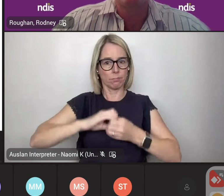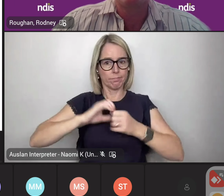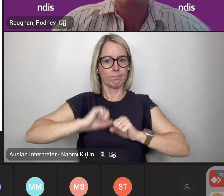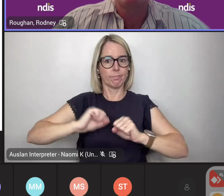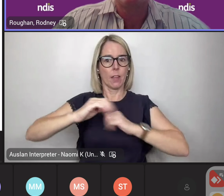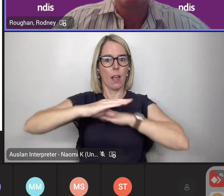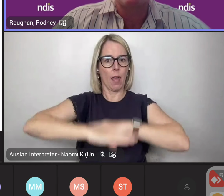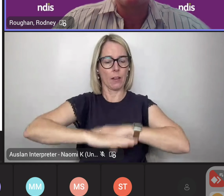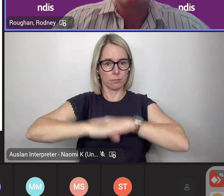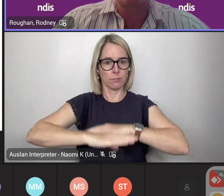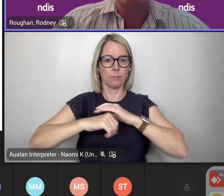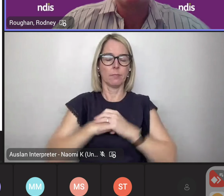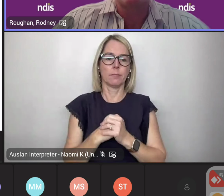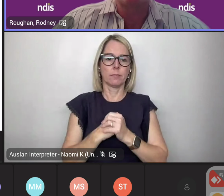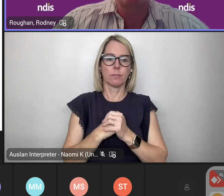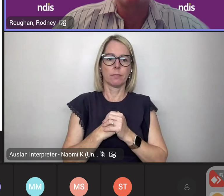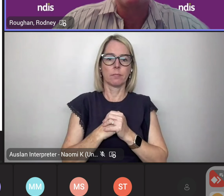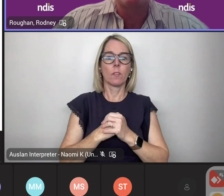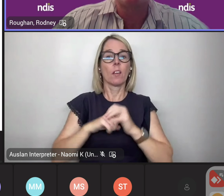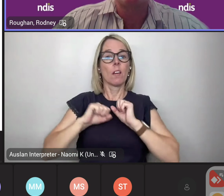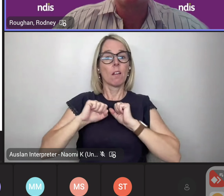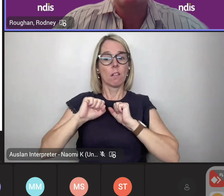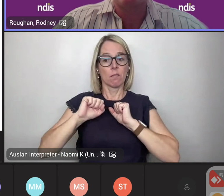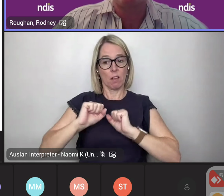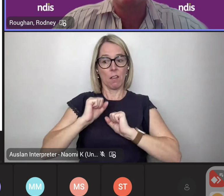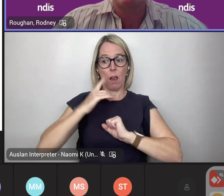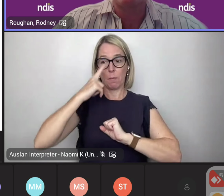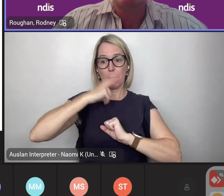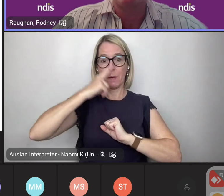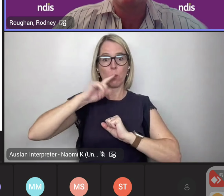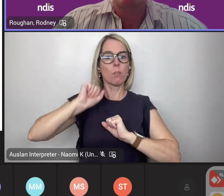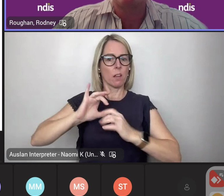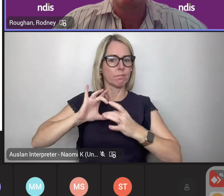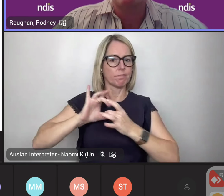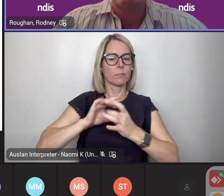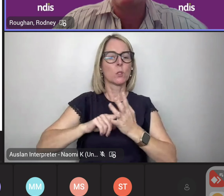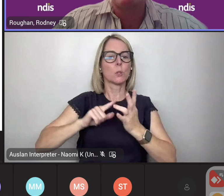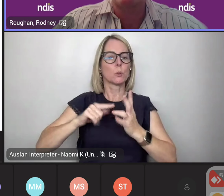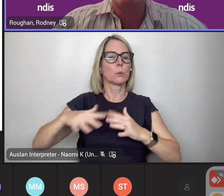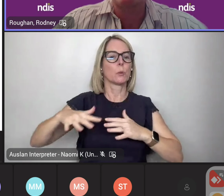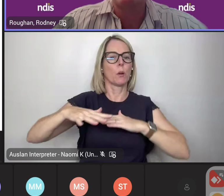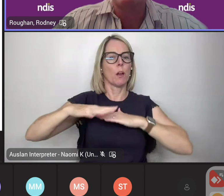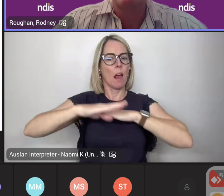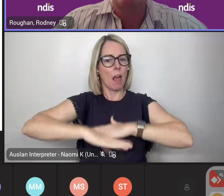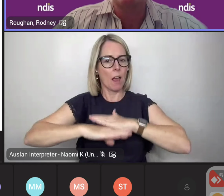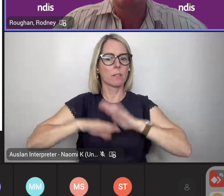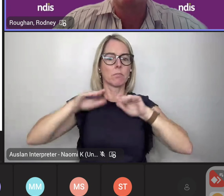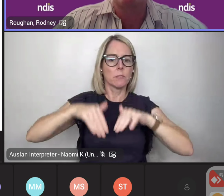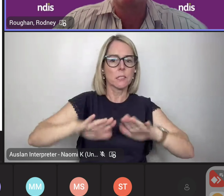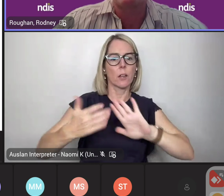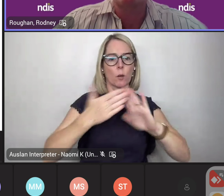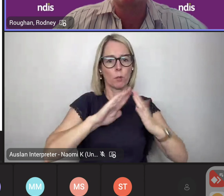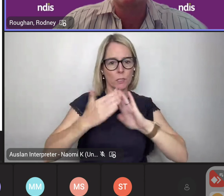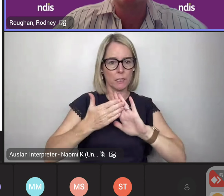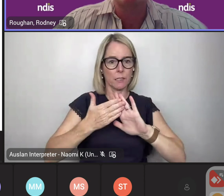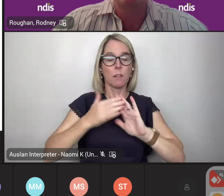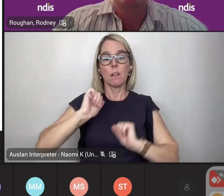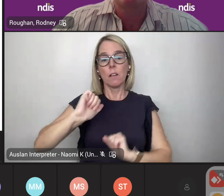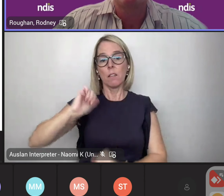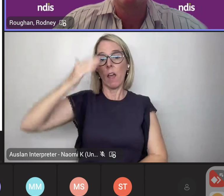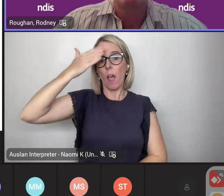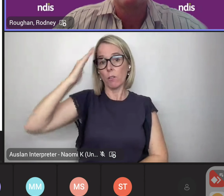today, and their continuing connection to land, sea, and community. I pay my respects to the elders